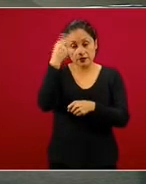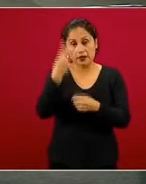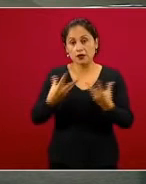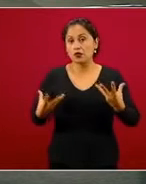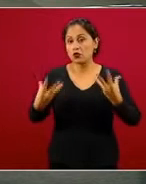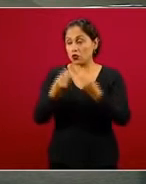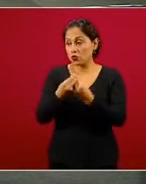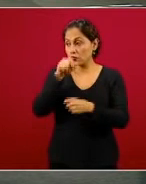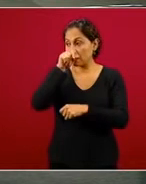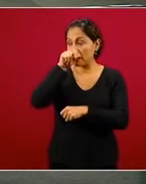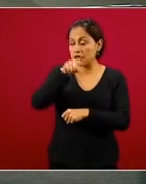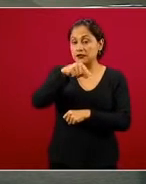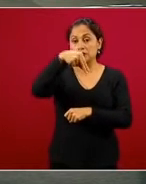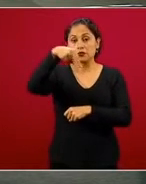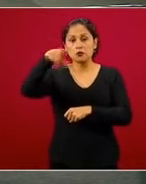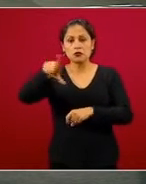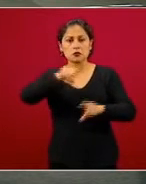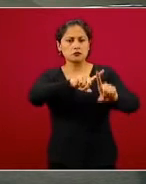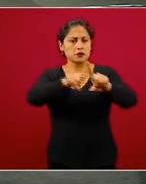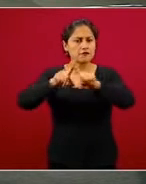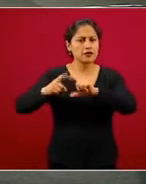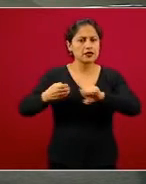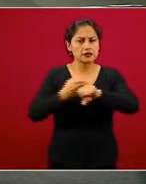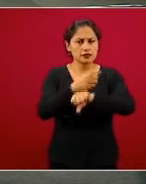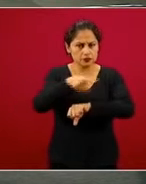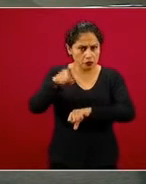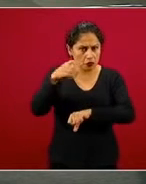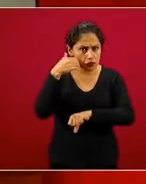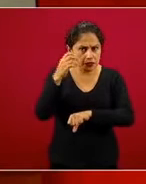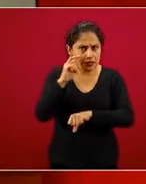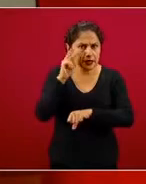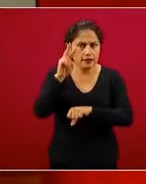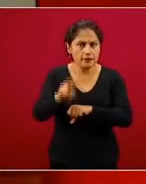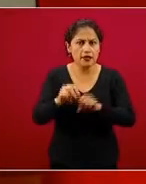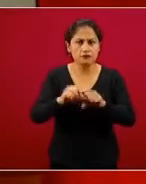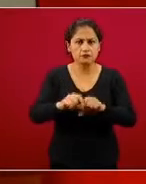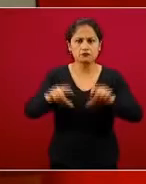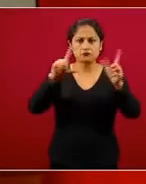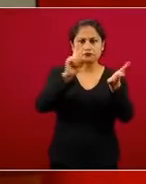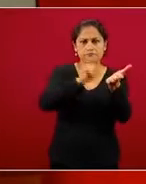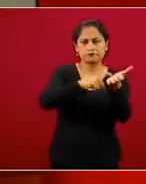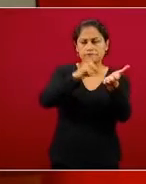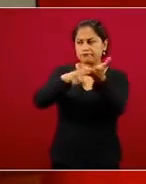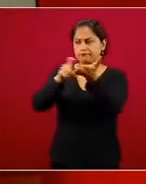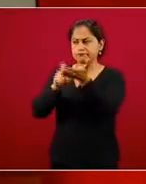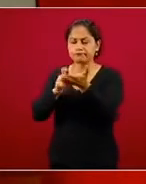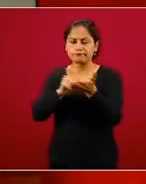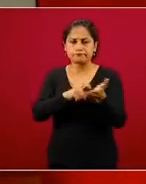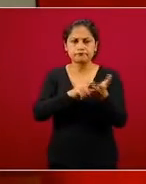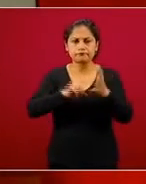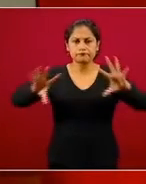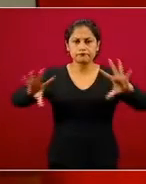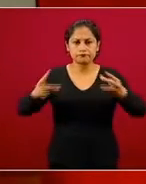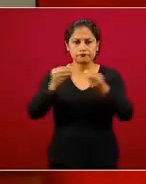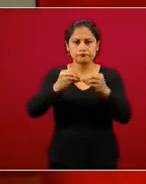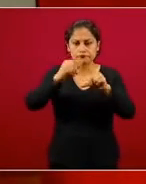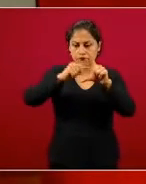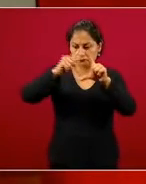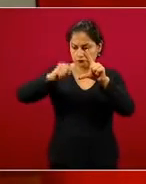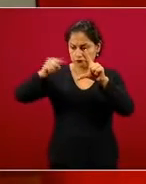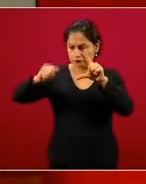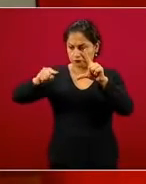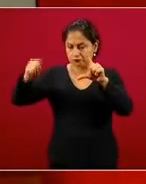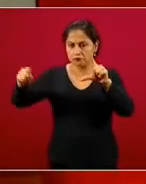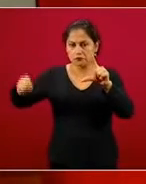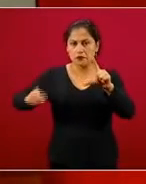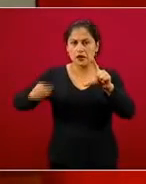filter the results as to make specific comparisons between different states, and